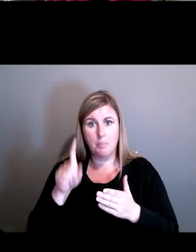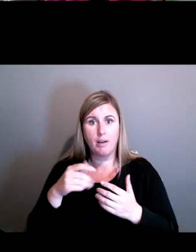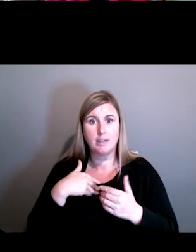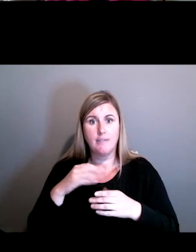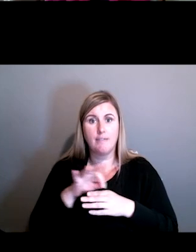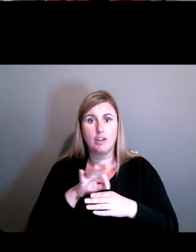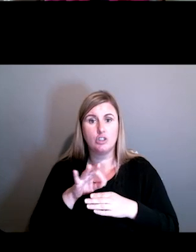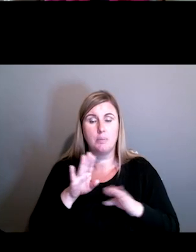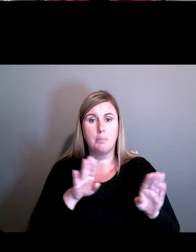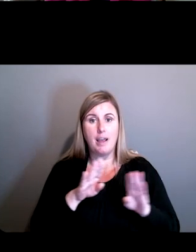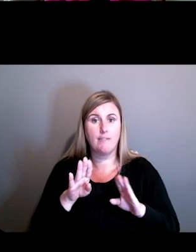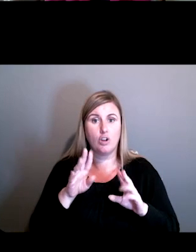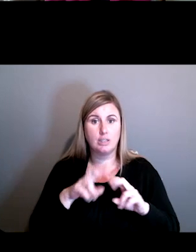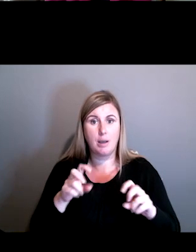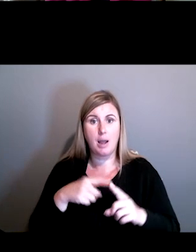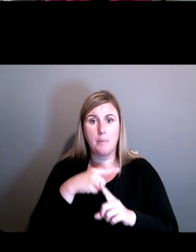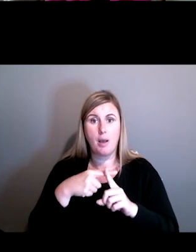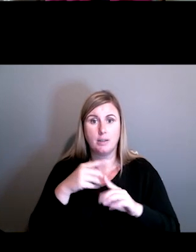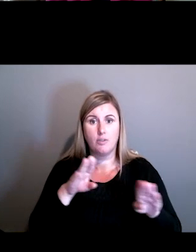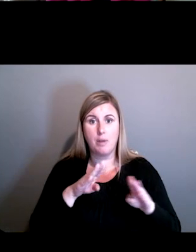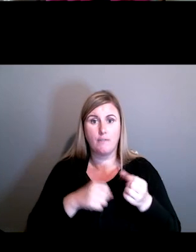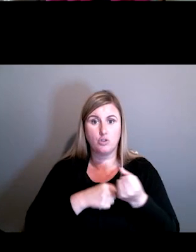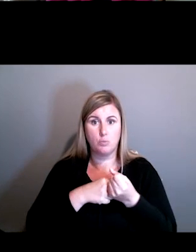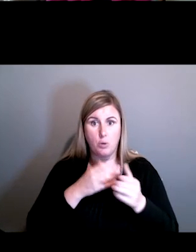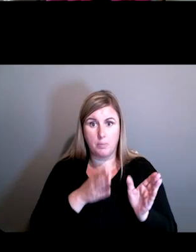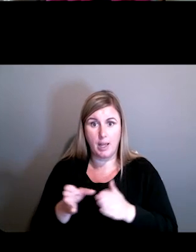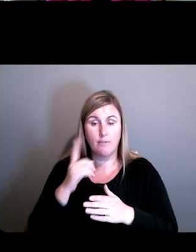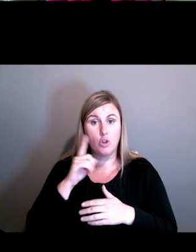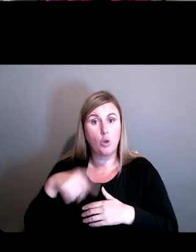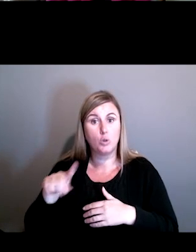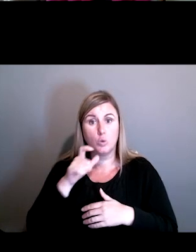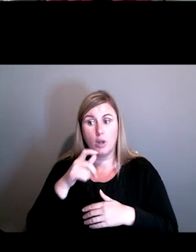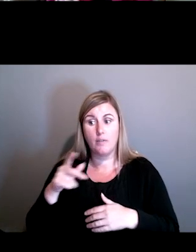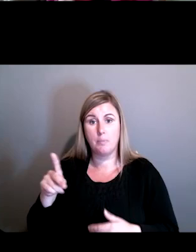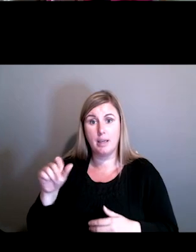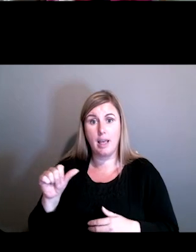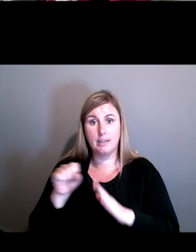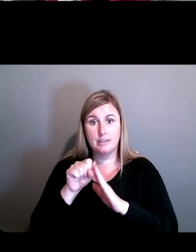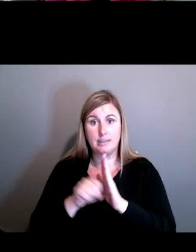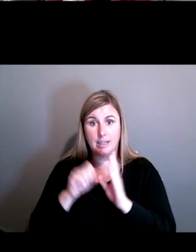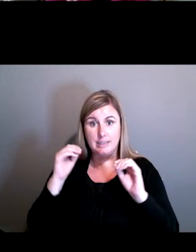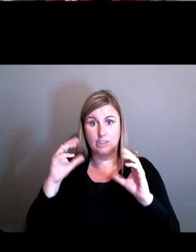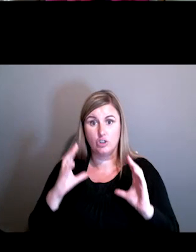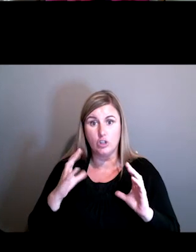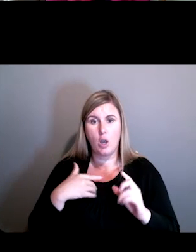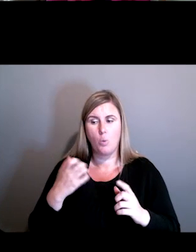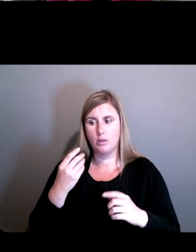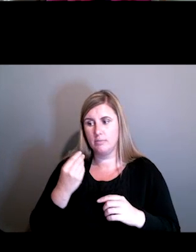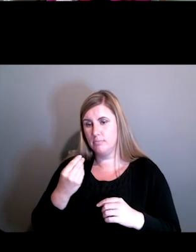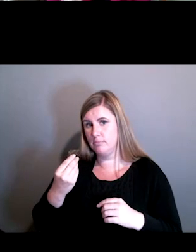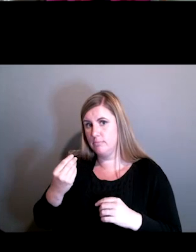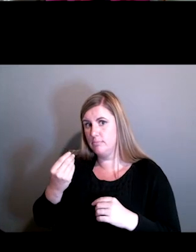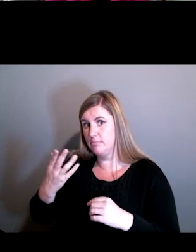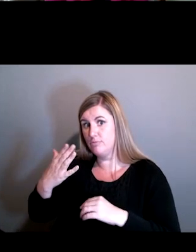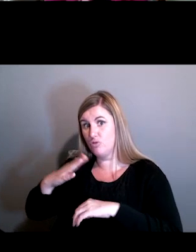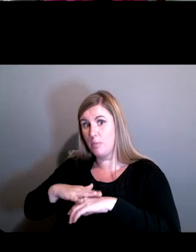positive behavior support plan. For those of you that are PA state teachers, I just want to give you a quick reminder of the Chapter 14 regulations